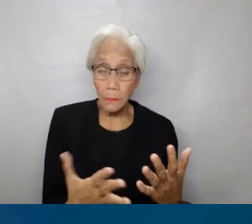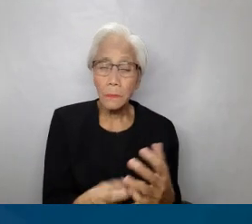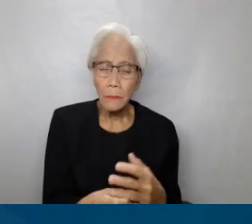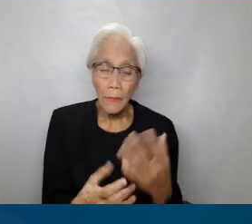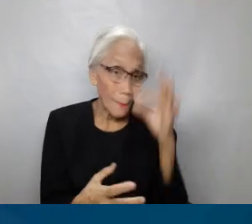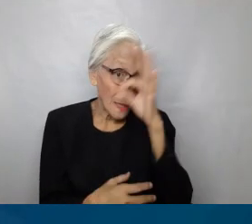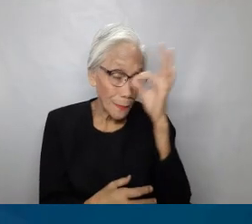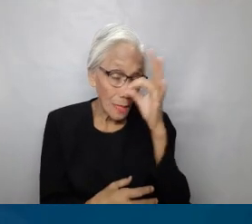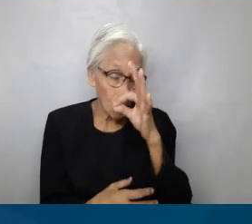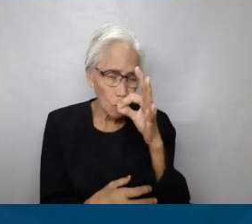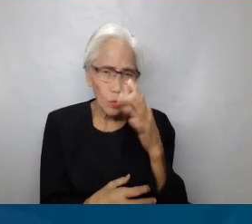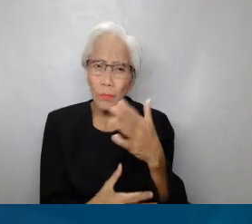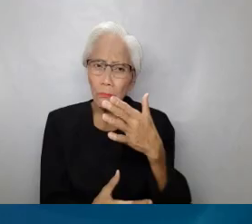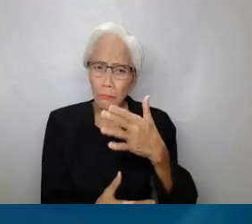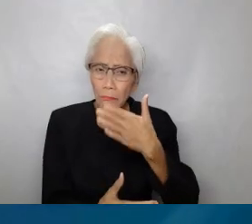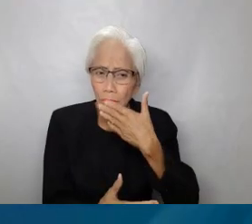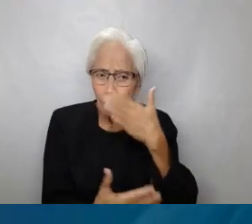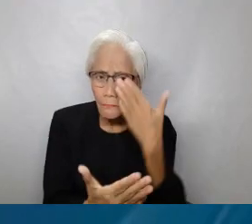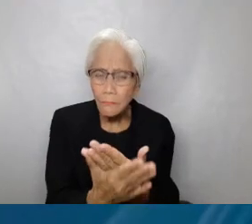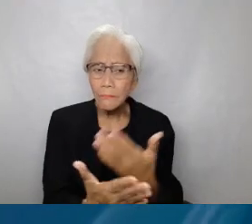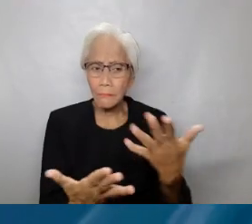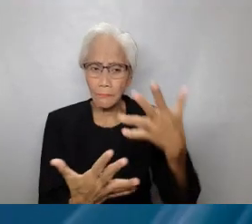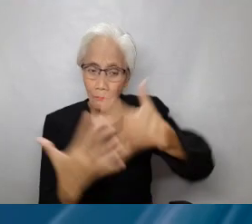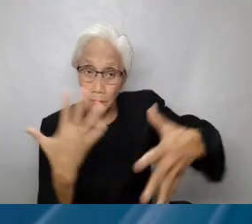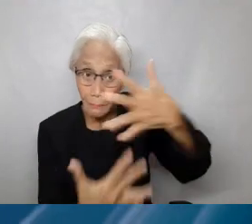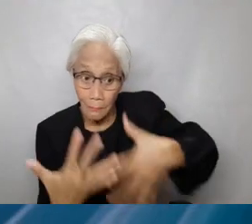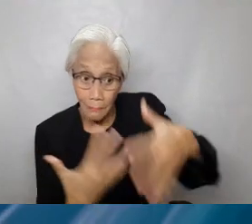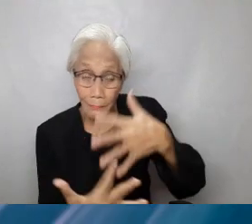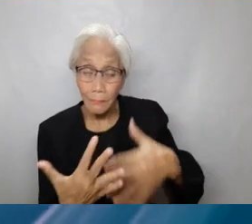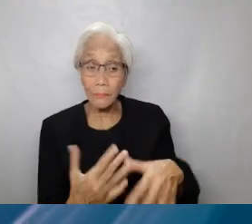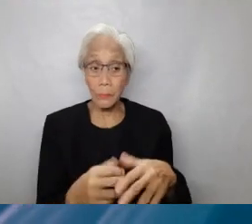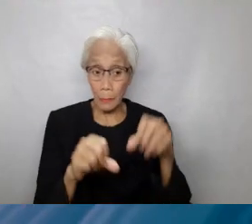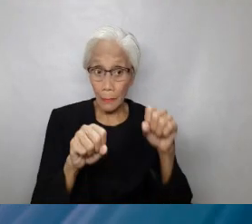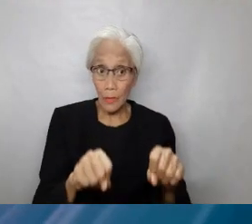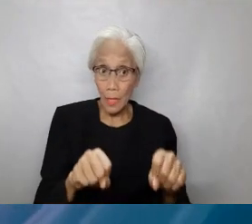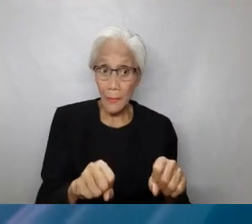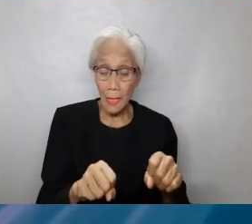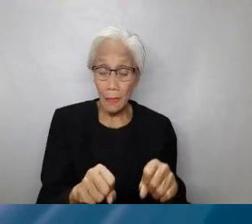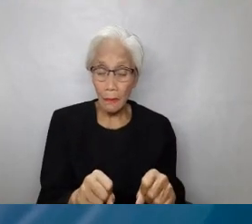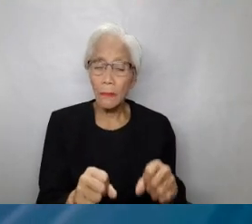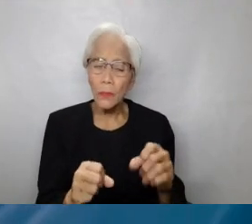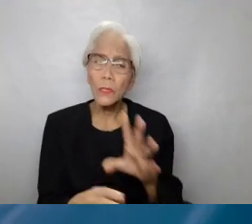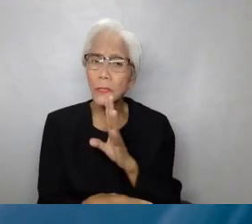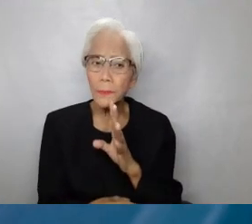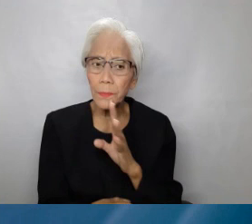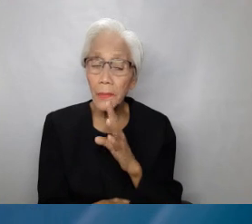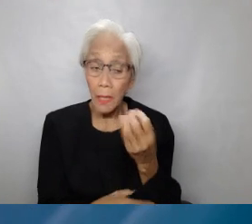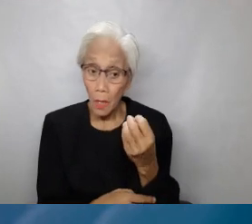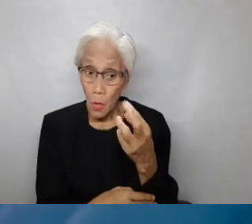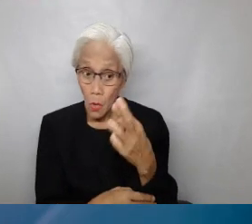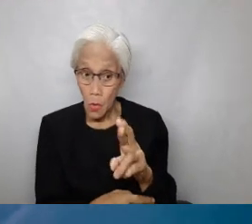or with difficult issues. Sa Filipino, ito ay kahusayang makitungo. Tact involves